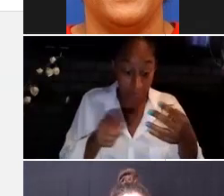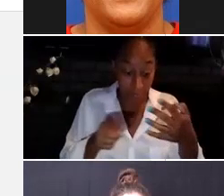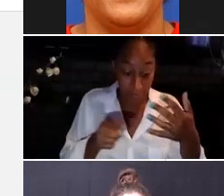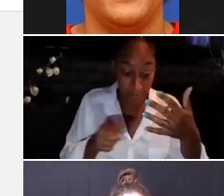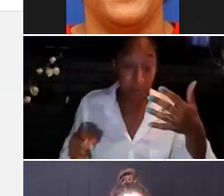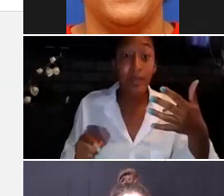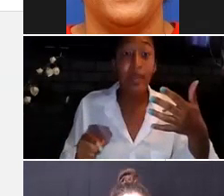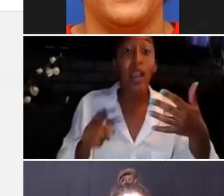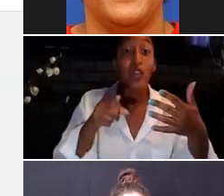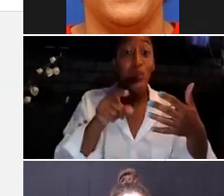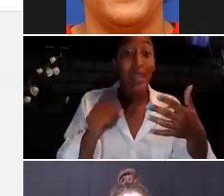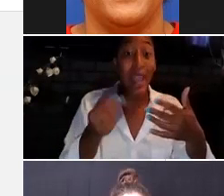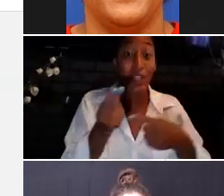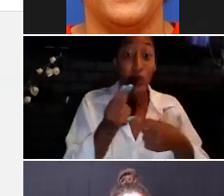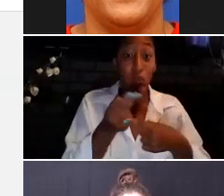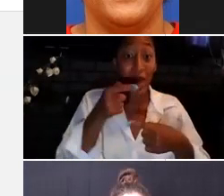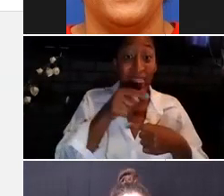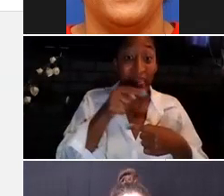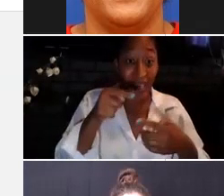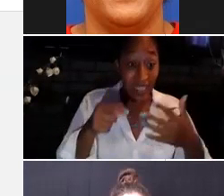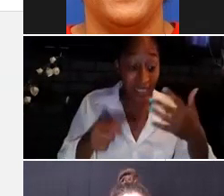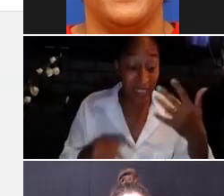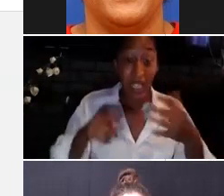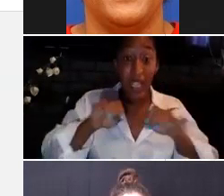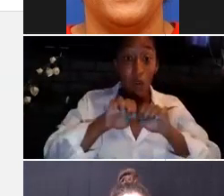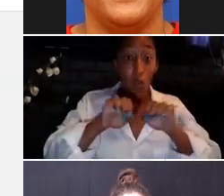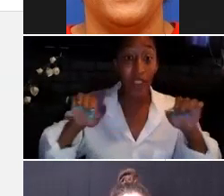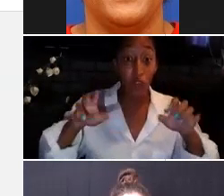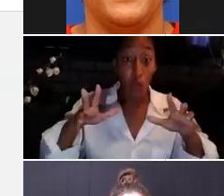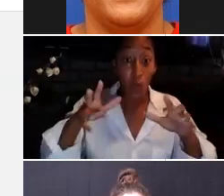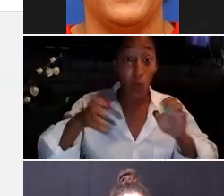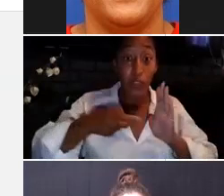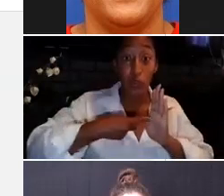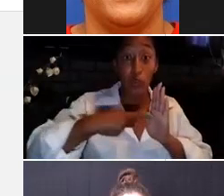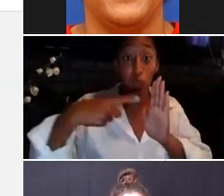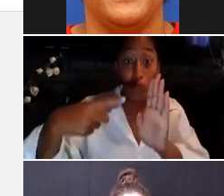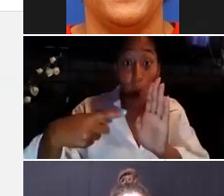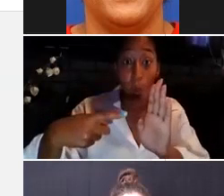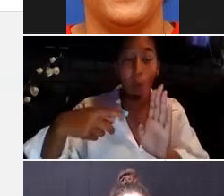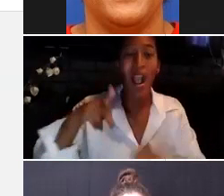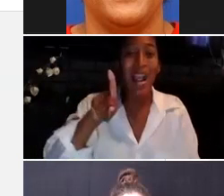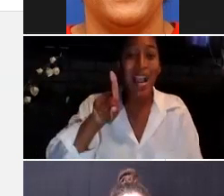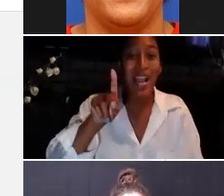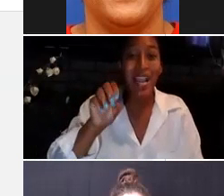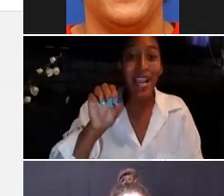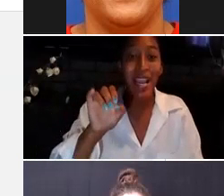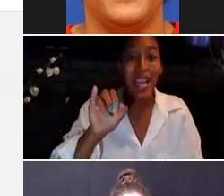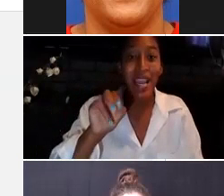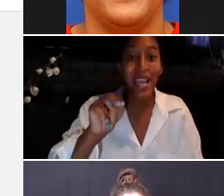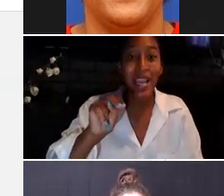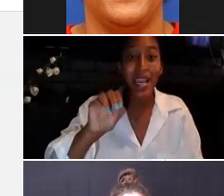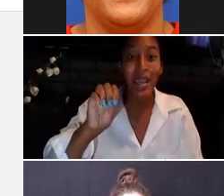acceleration and we want to describe it kinematically, remember, pure motion,